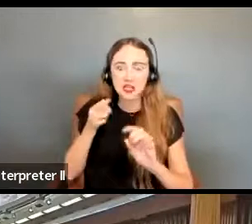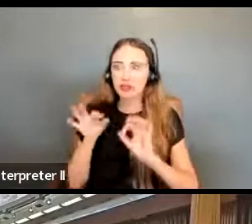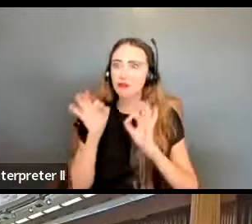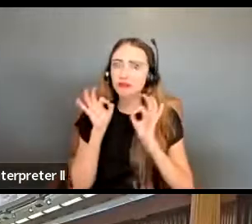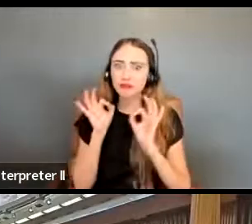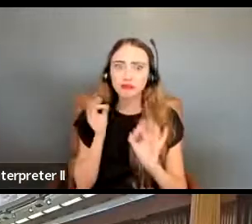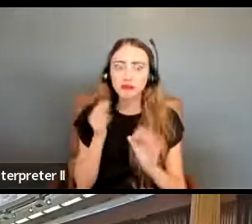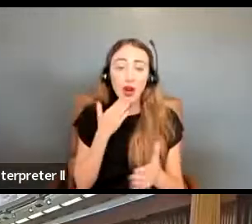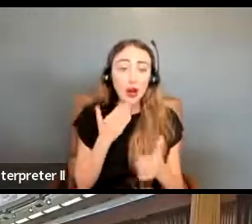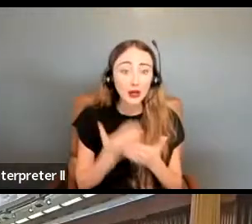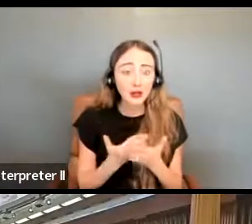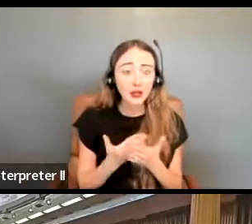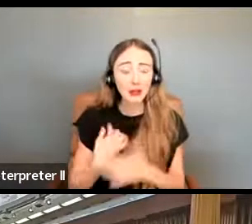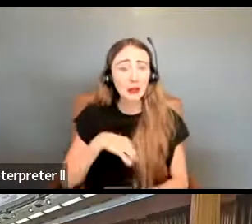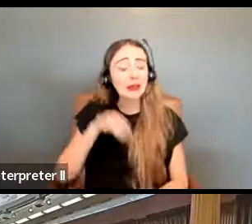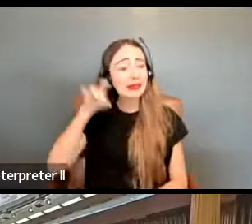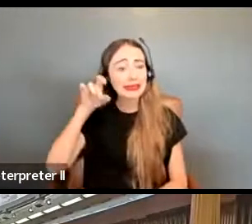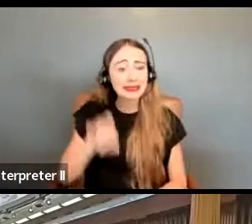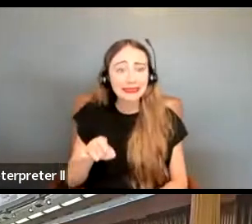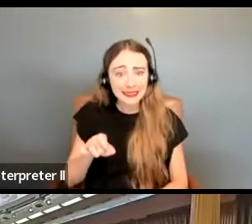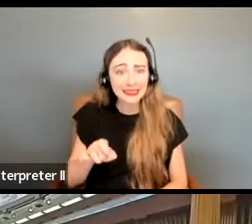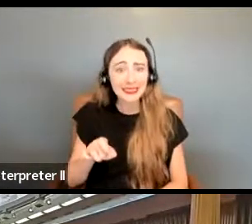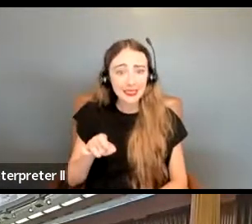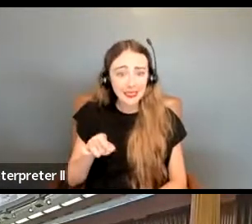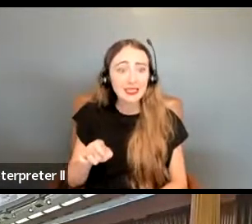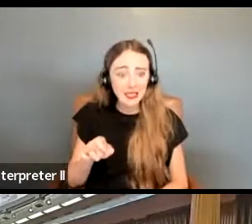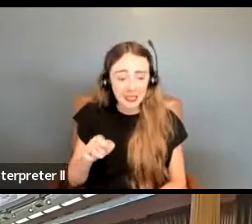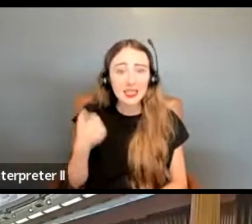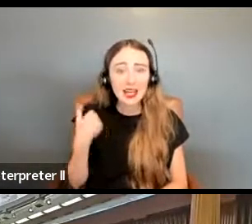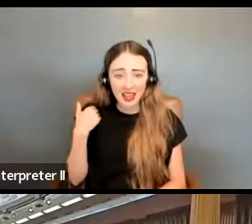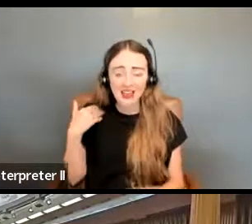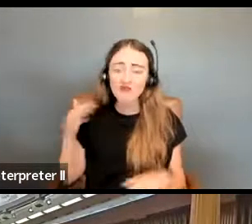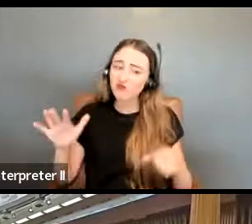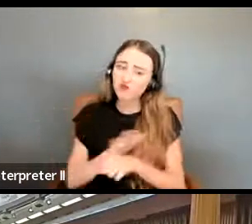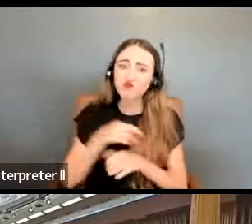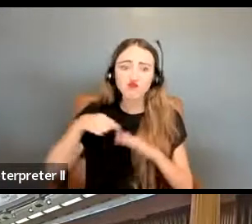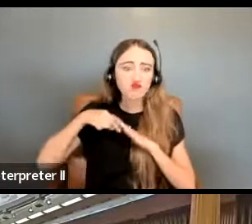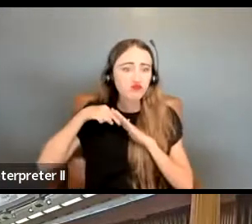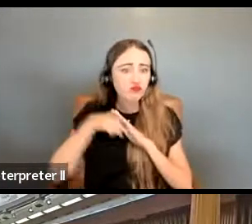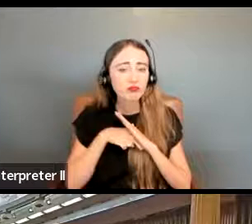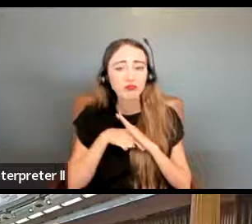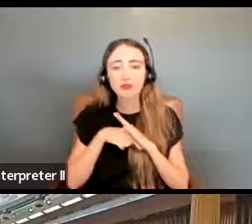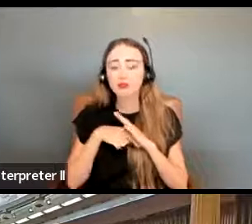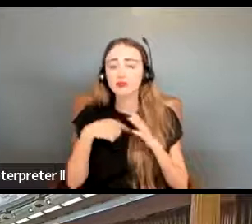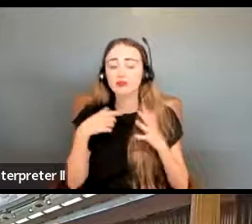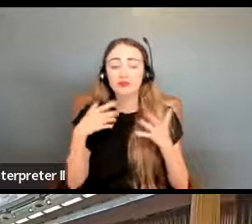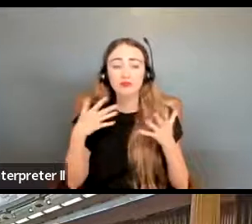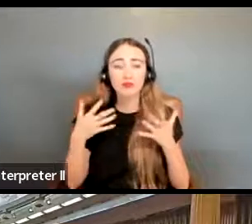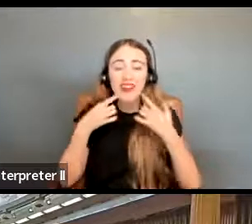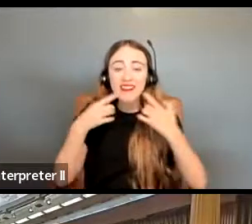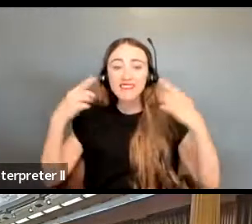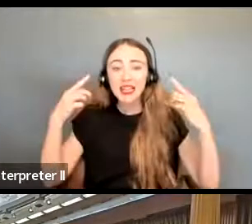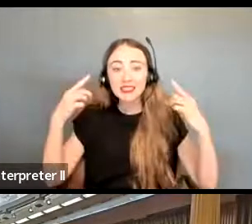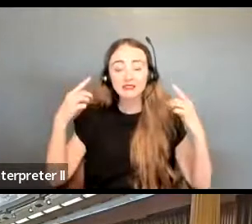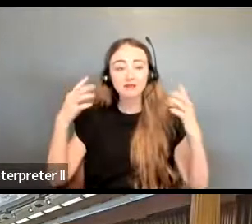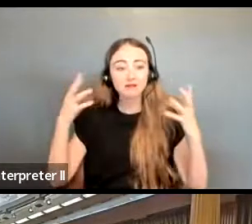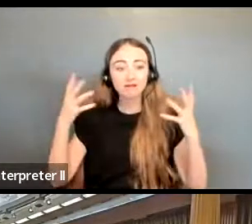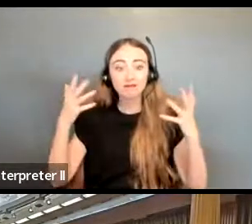We need to have a comprehensive and effective solution.